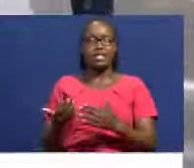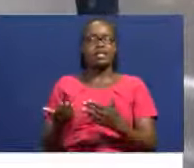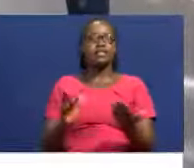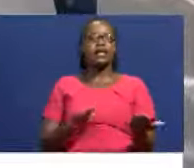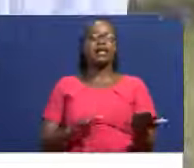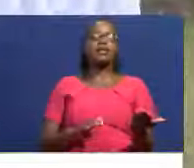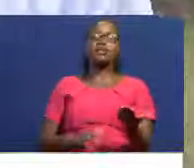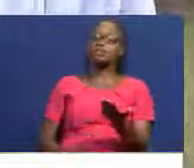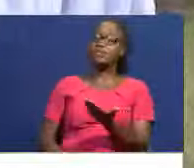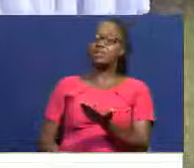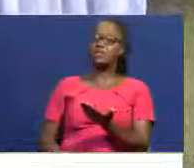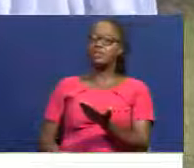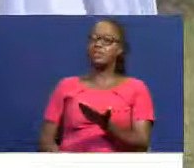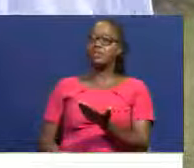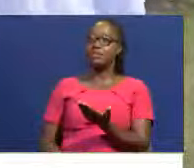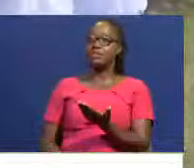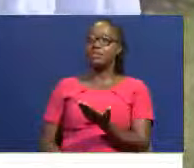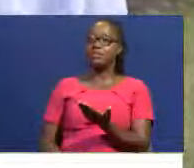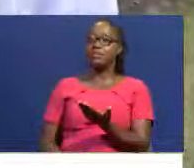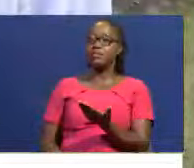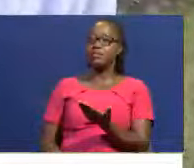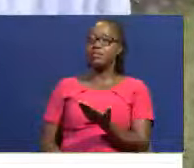their lives.